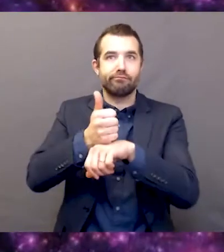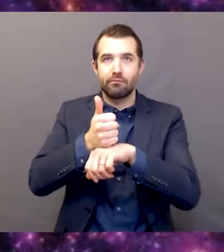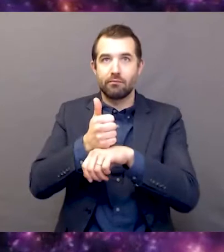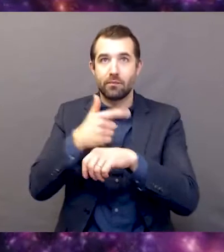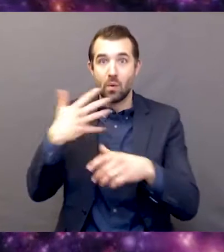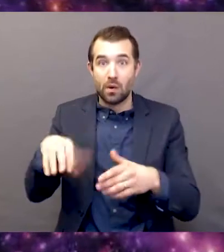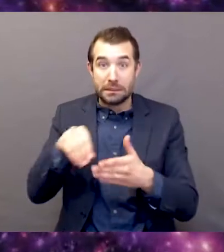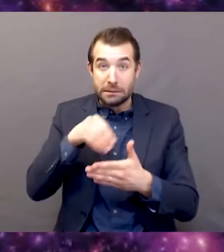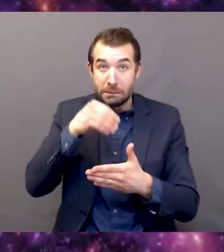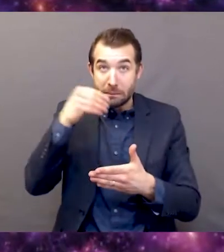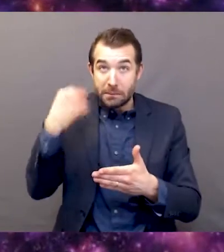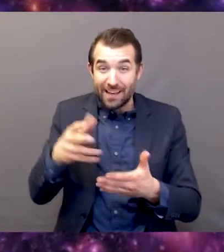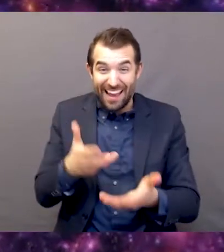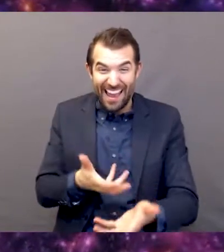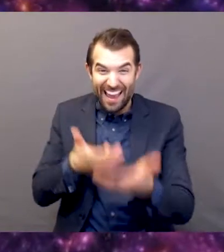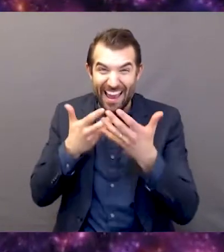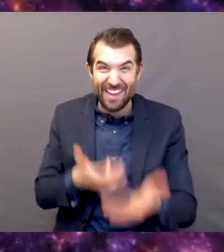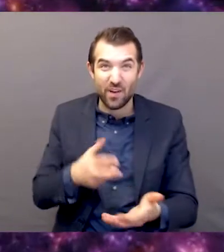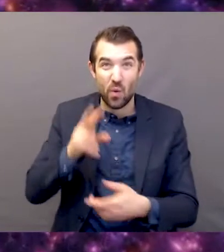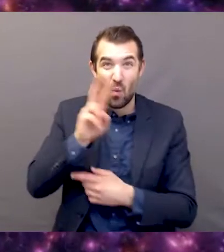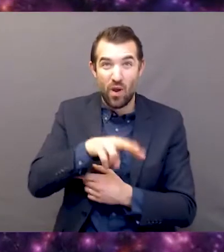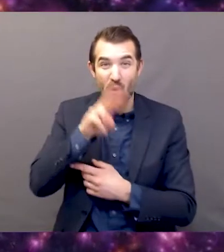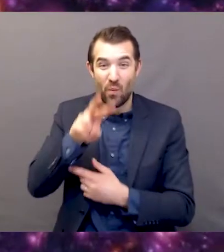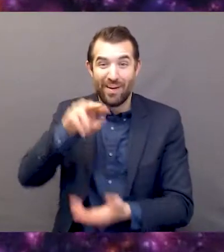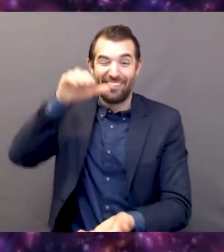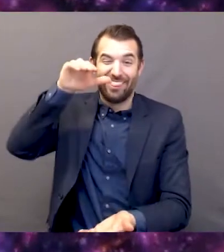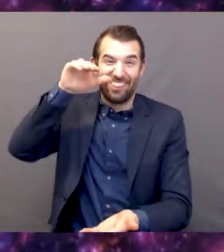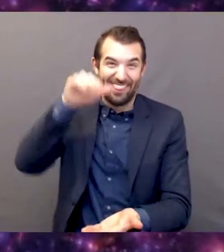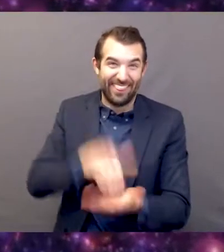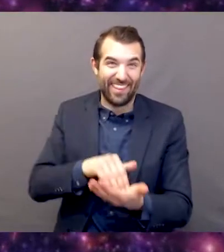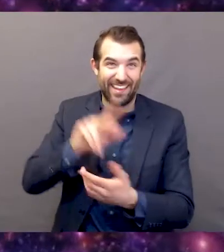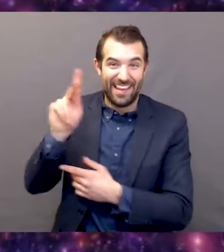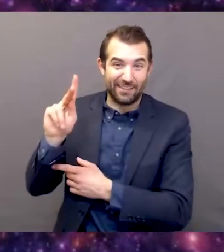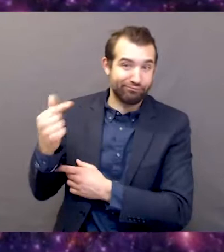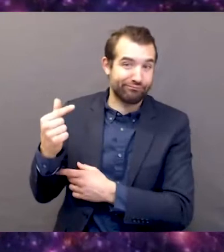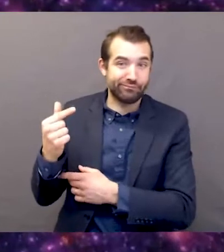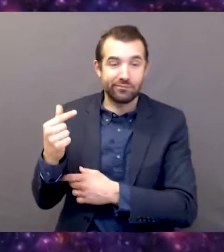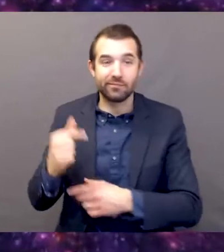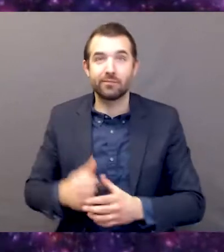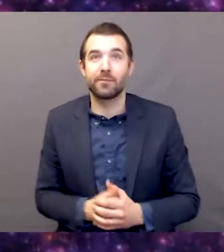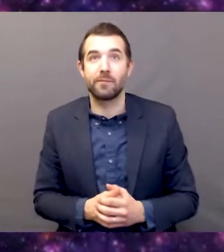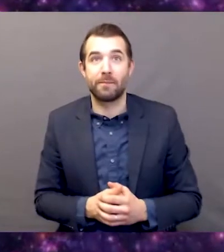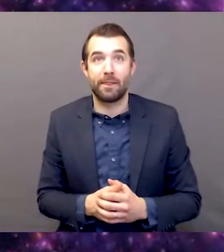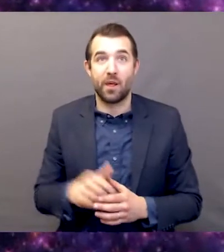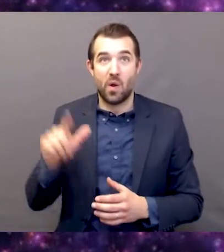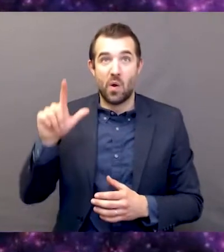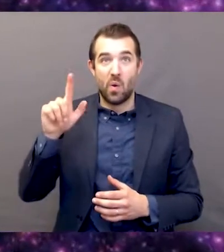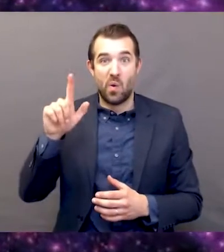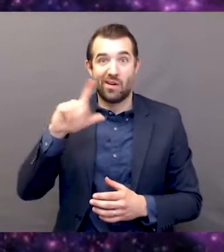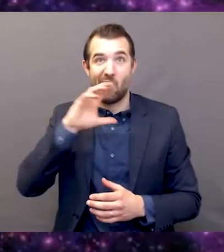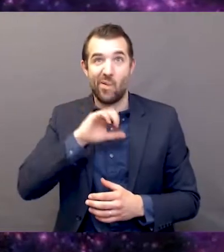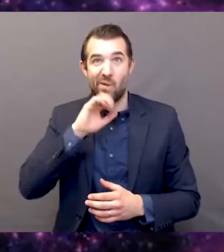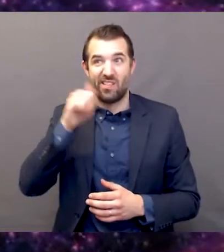shuttle, 22,000 kilograms. It's more than 21 years old now and still going strong. And most